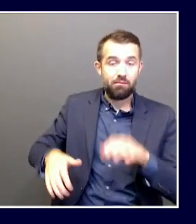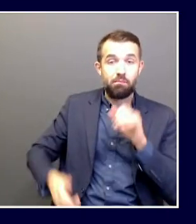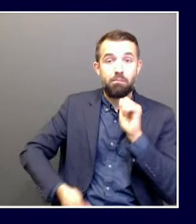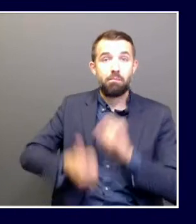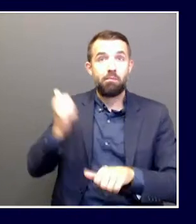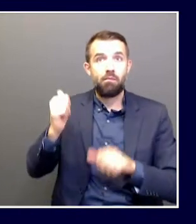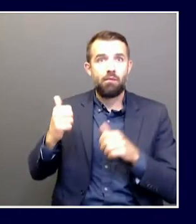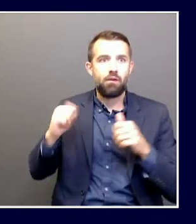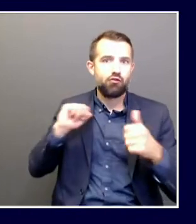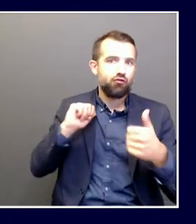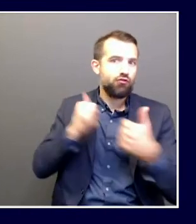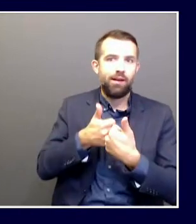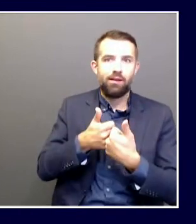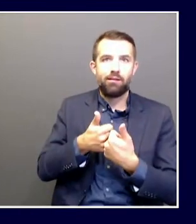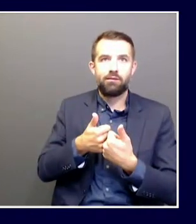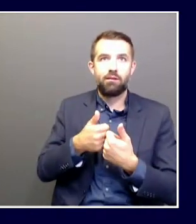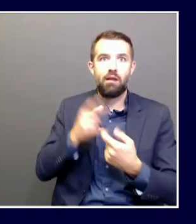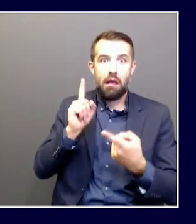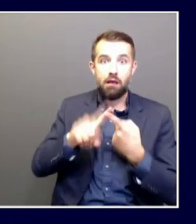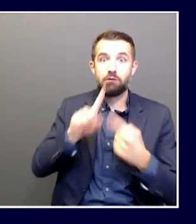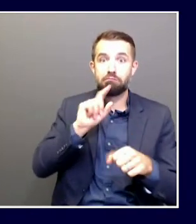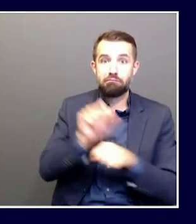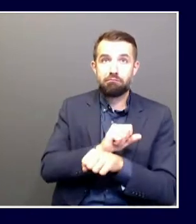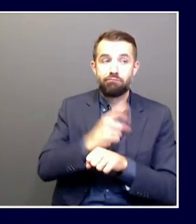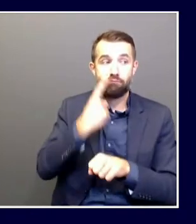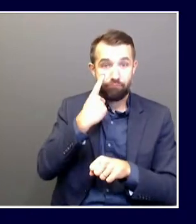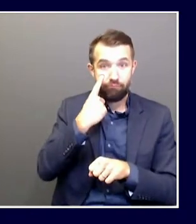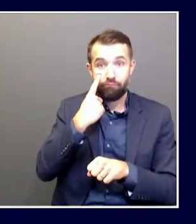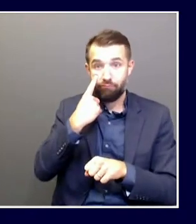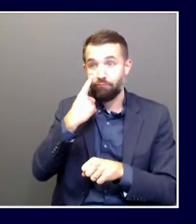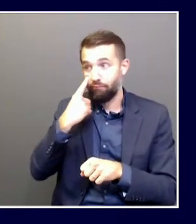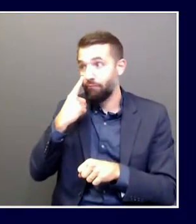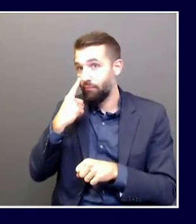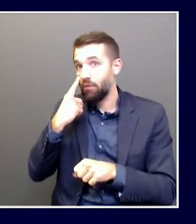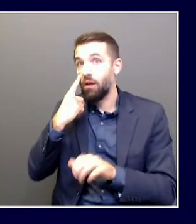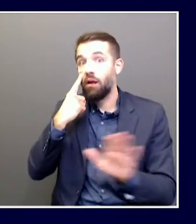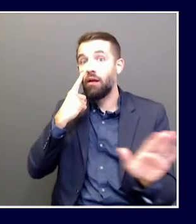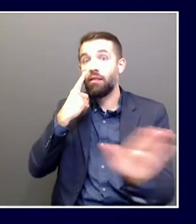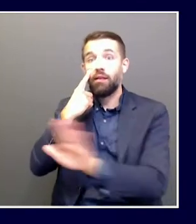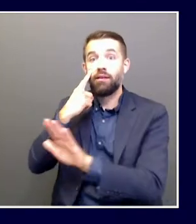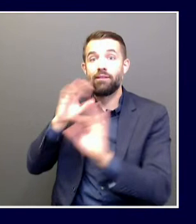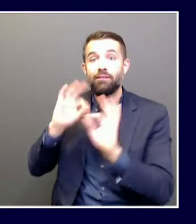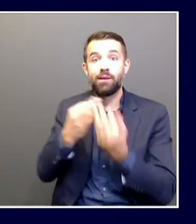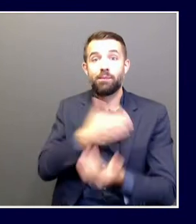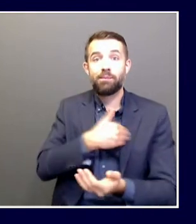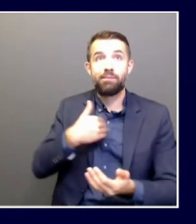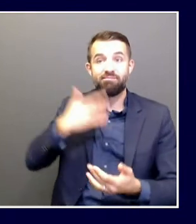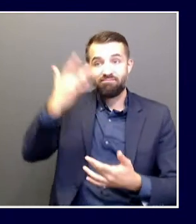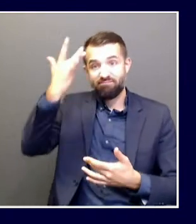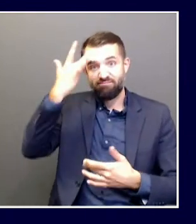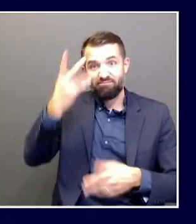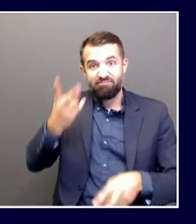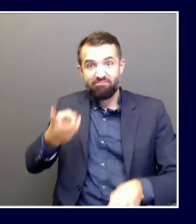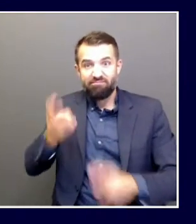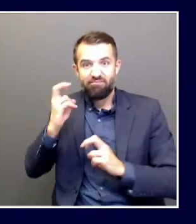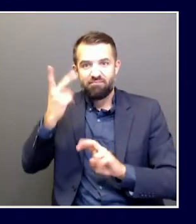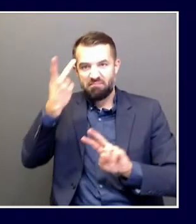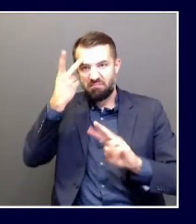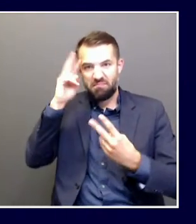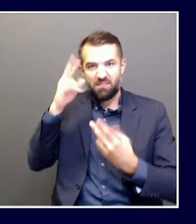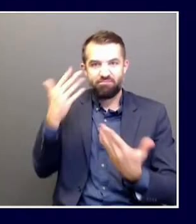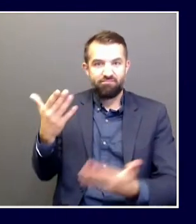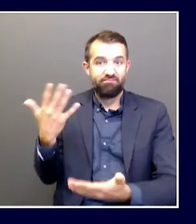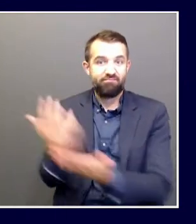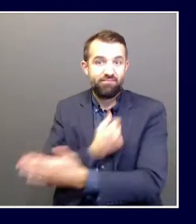gets ill with COVID-19 and change. So we remain hopeful, and our own data suggests that we have reason to be hopeful because we continue